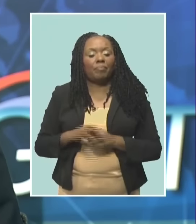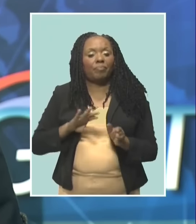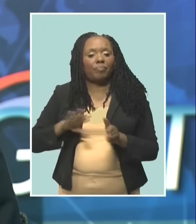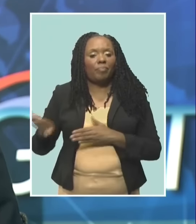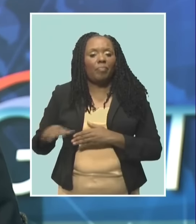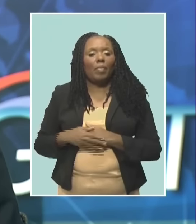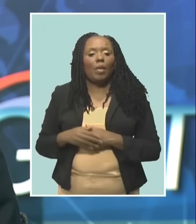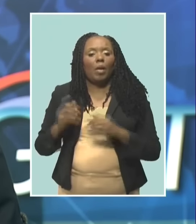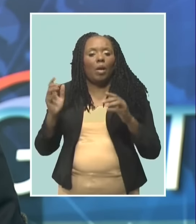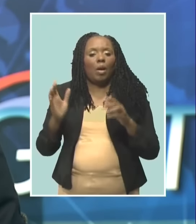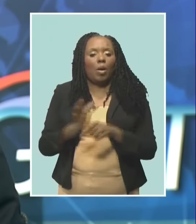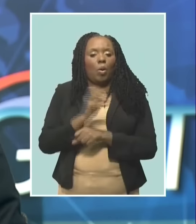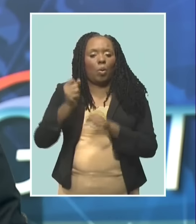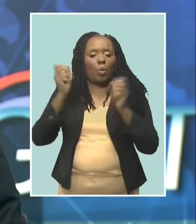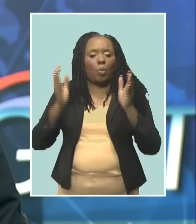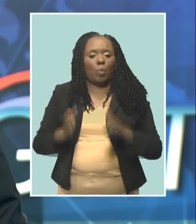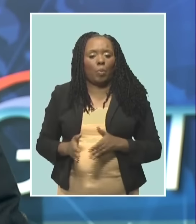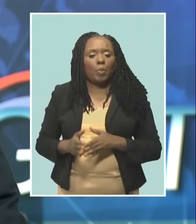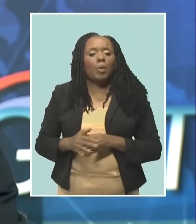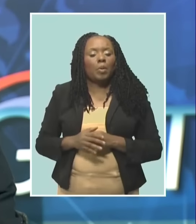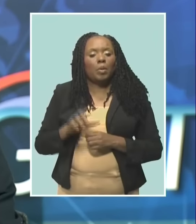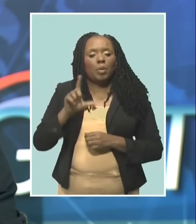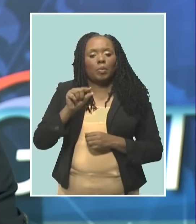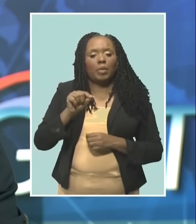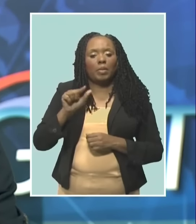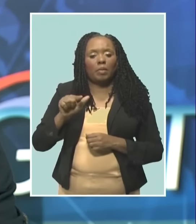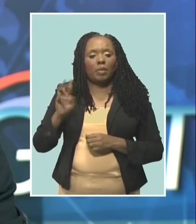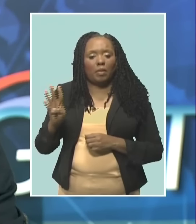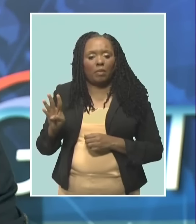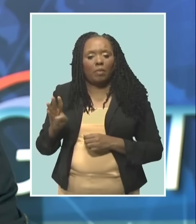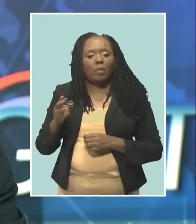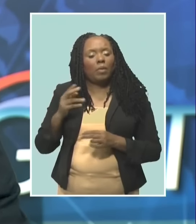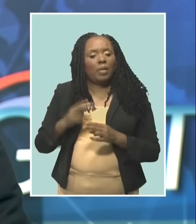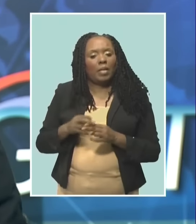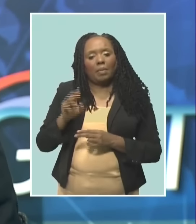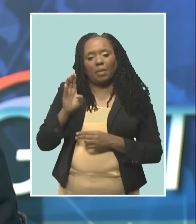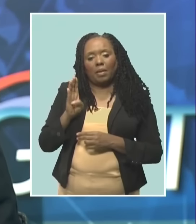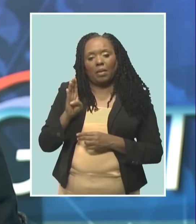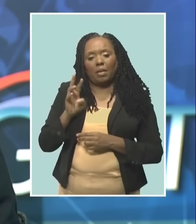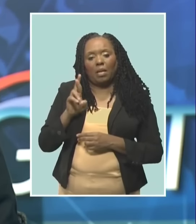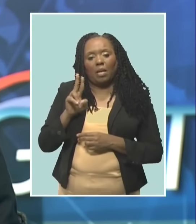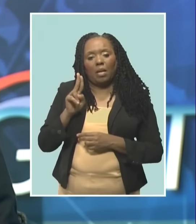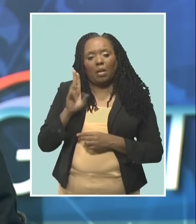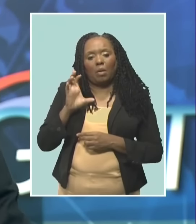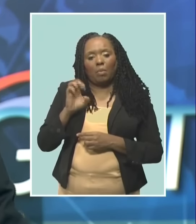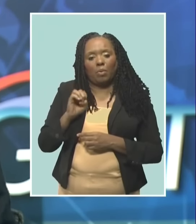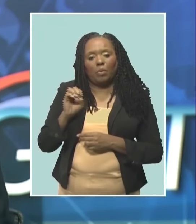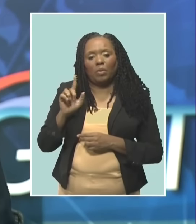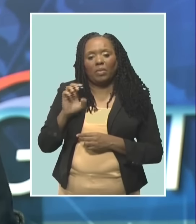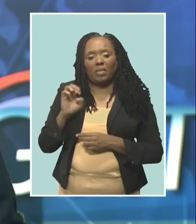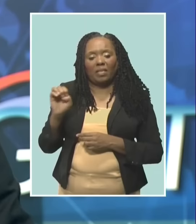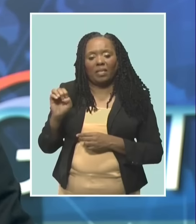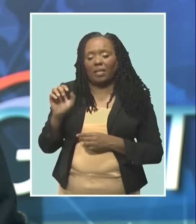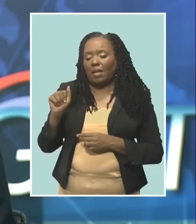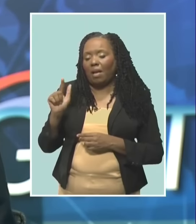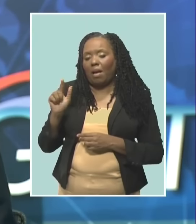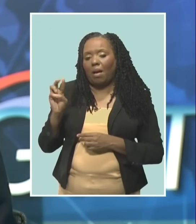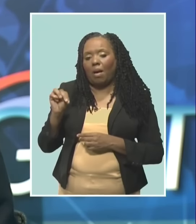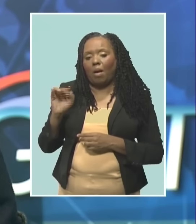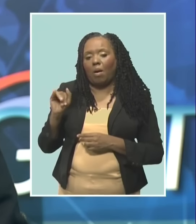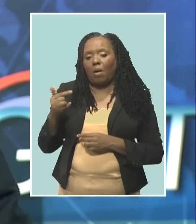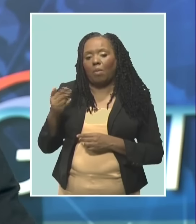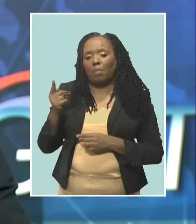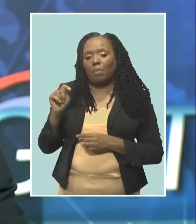news, Tune of the Crop winner for 2024, Bruce Lee Almighty, is still reveling in the success of his song Tomorrow. Known for his